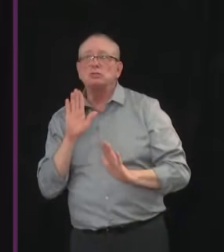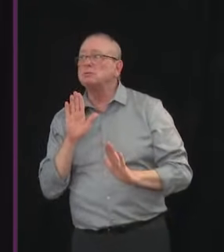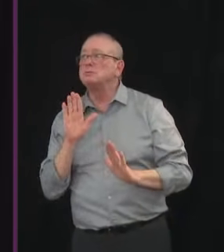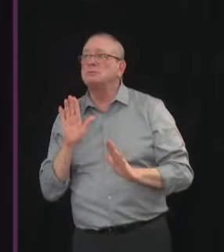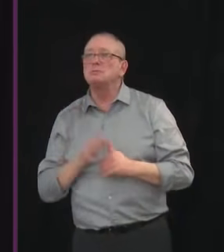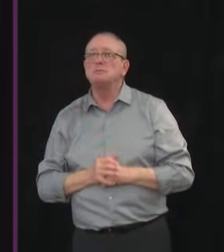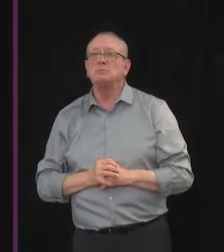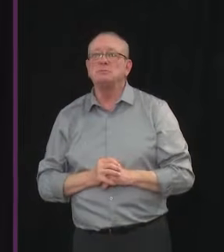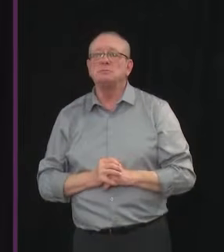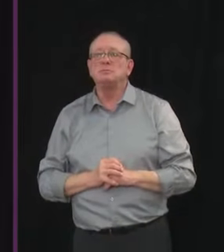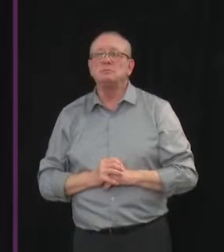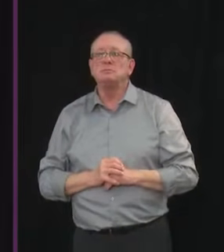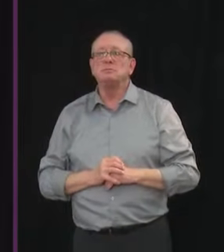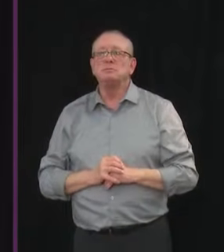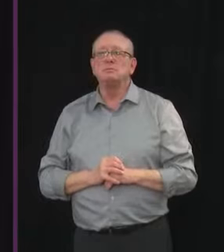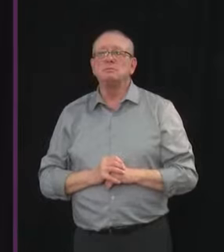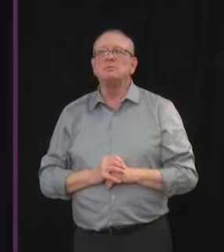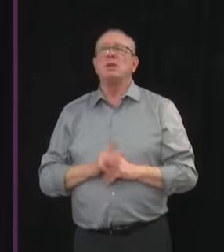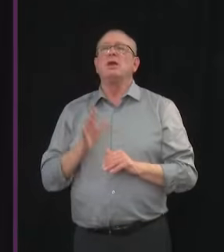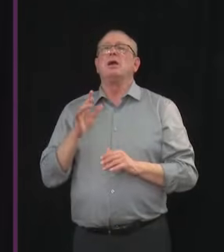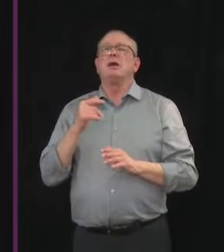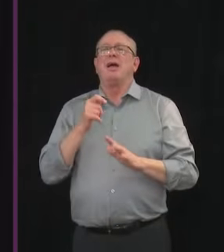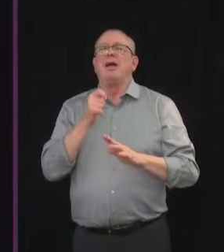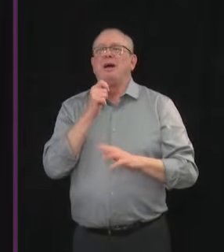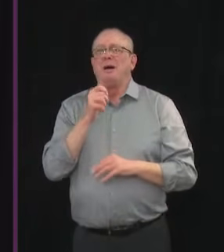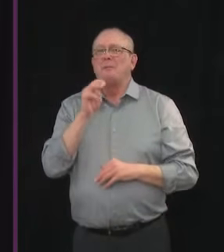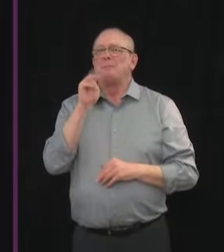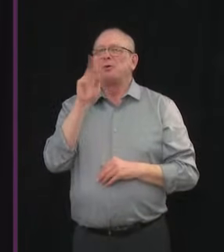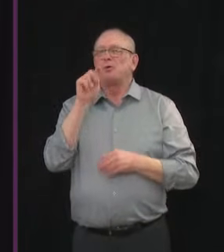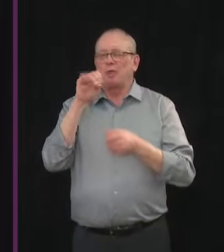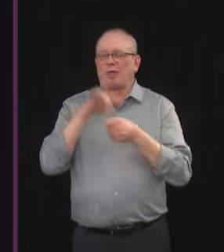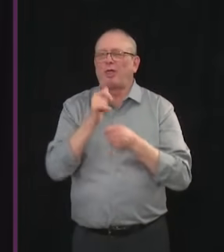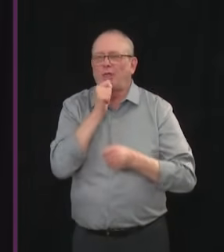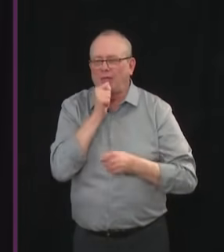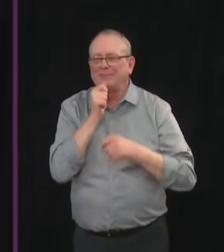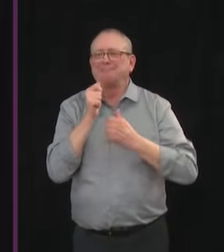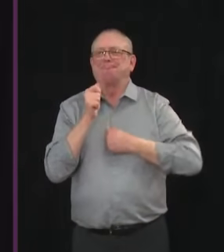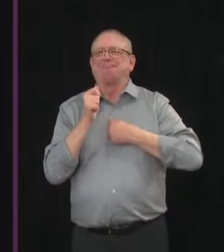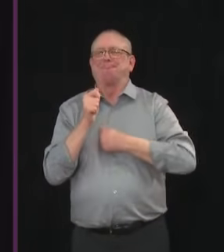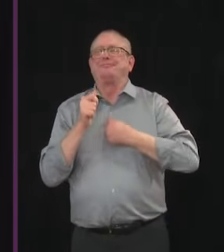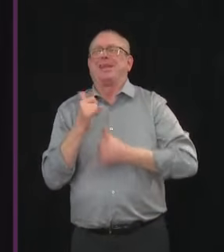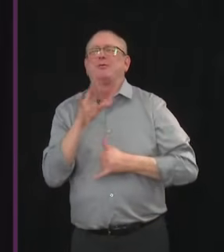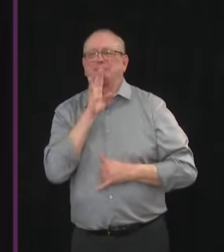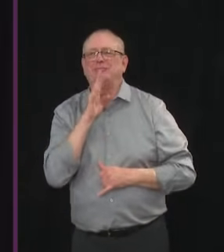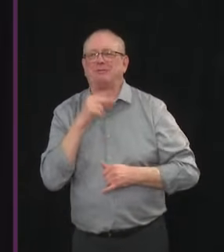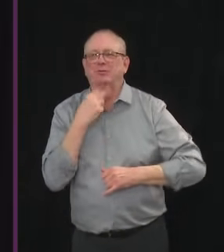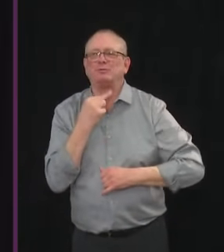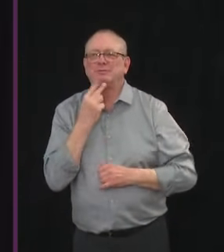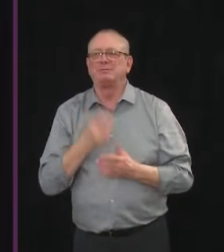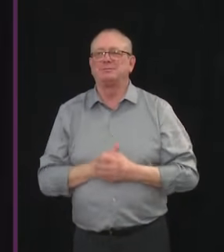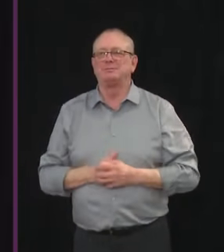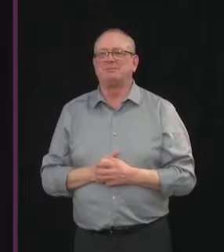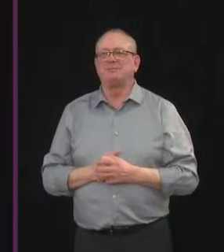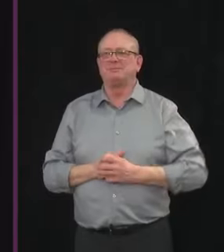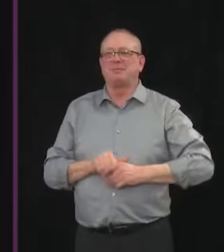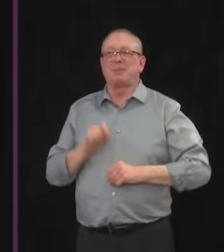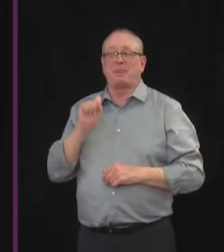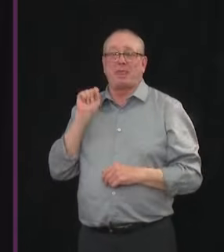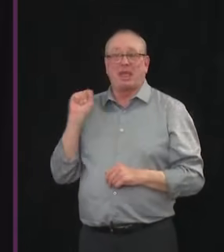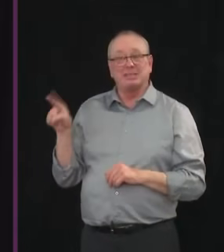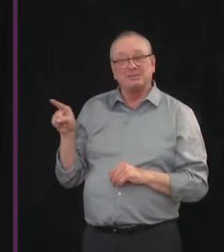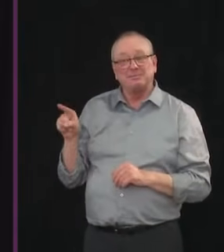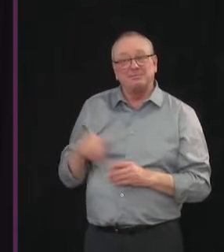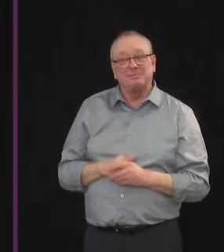My line is open, but I'm on mute. Sorry about that. Dr. Hinshaw, I'm wondering if, in light of the hiccup on the supply chain,